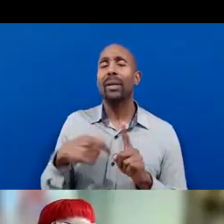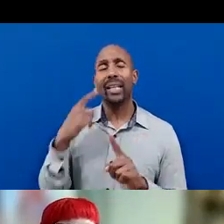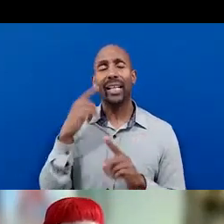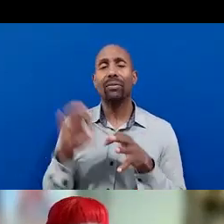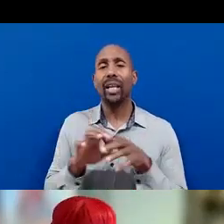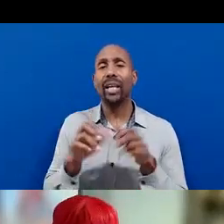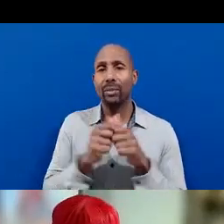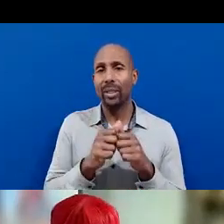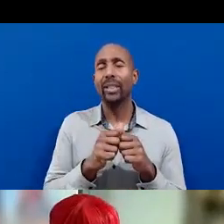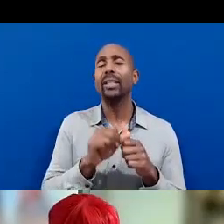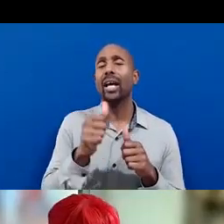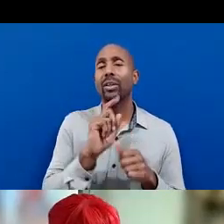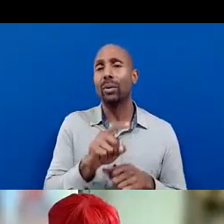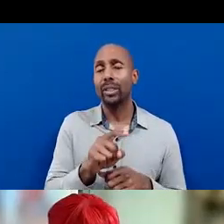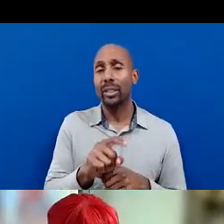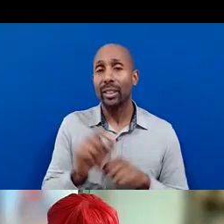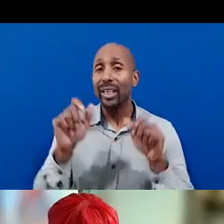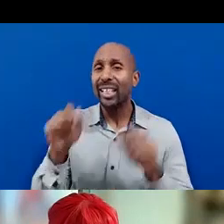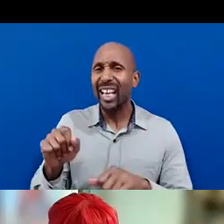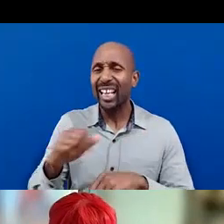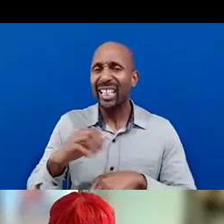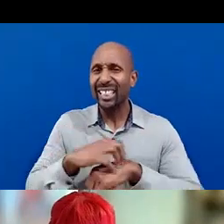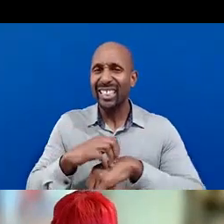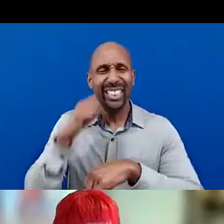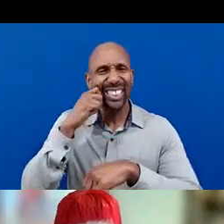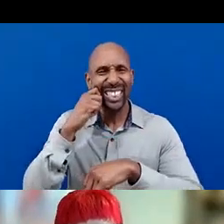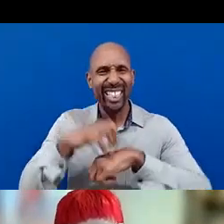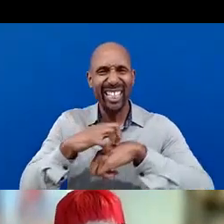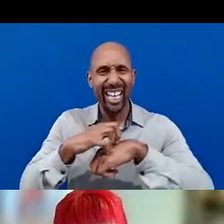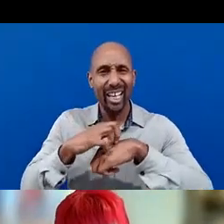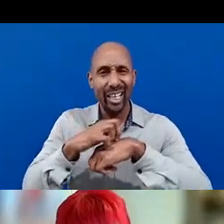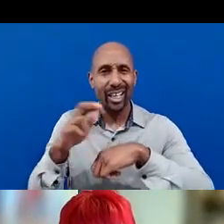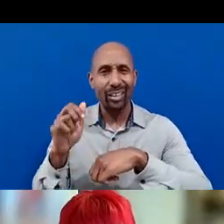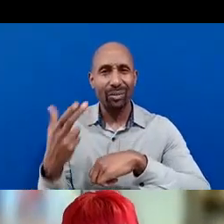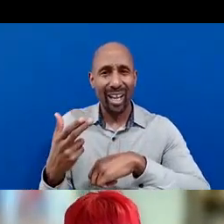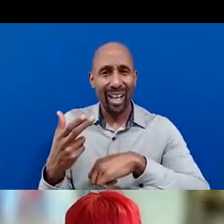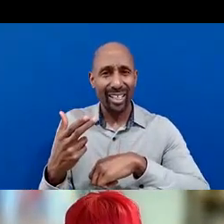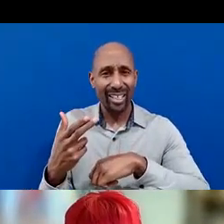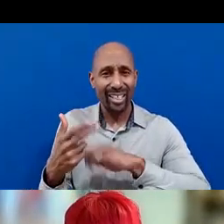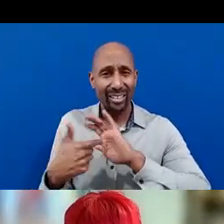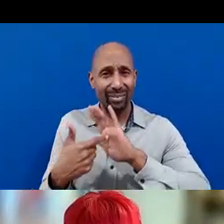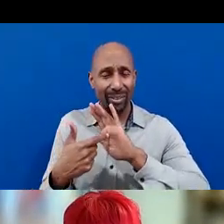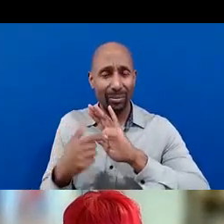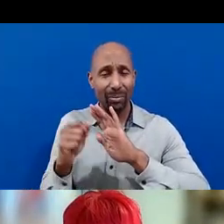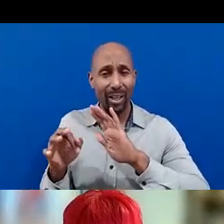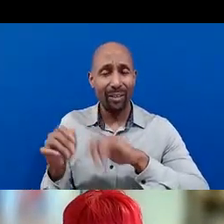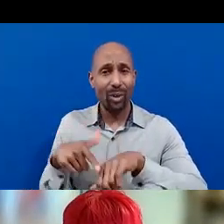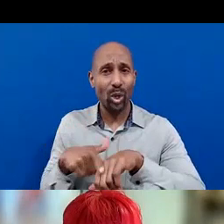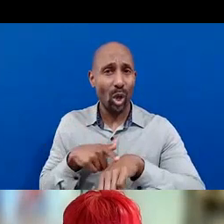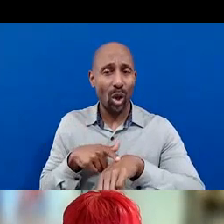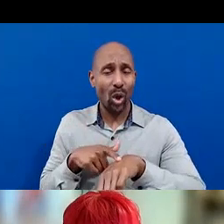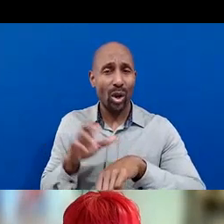But can skin rash be long COVID-19? My daughters didn't give up on itching